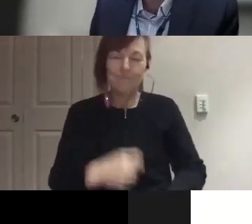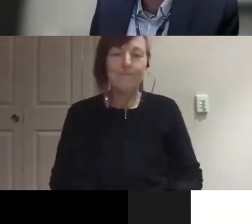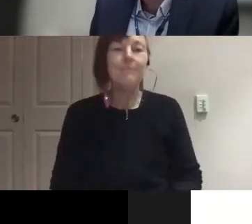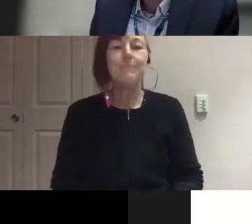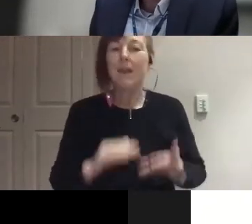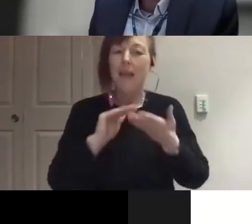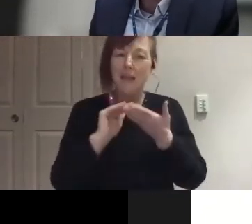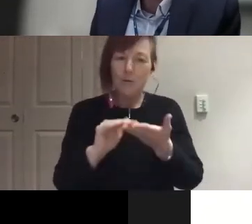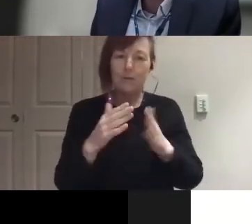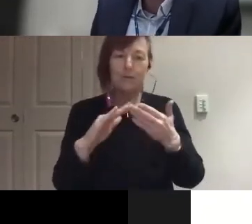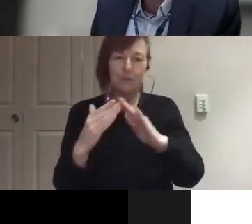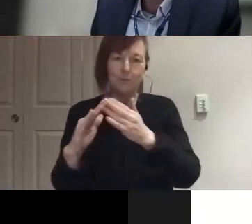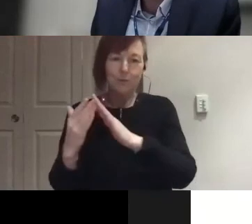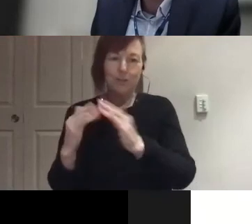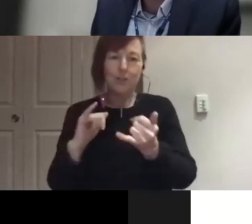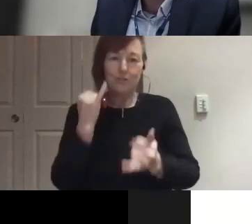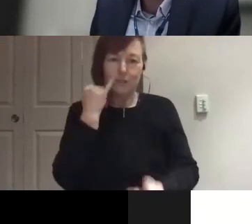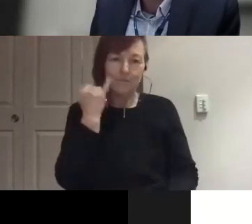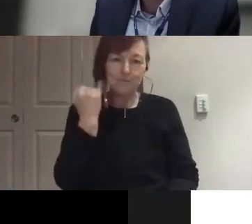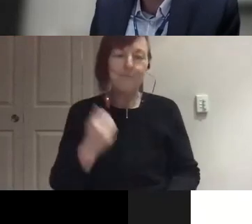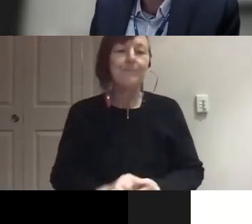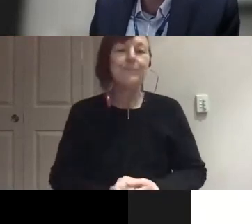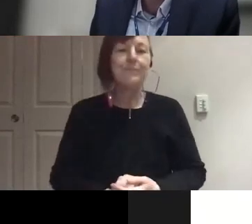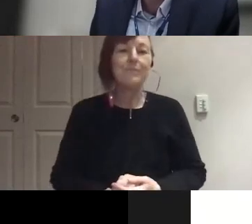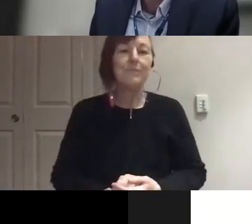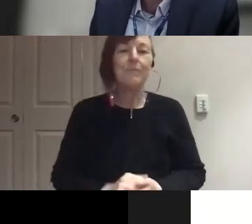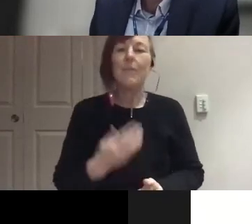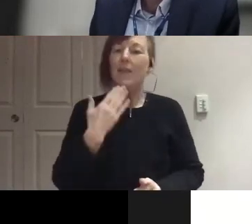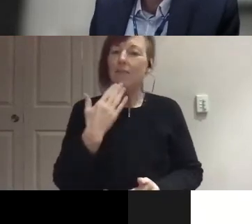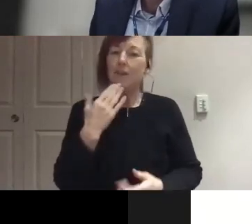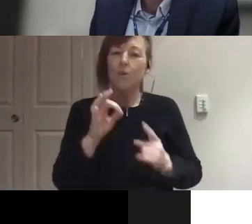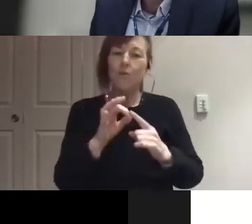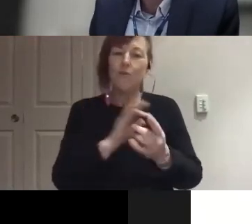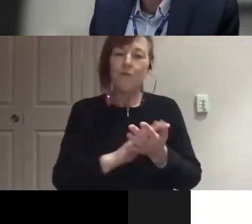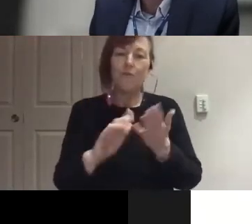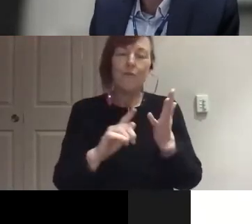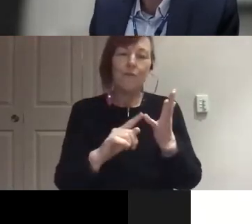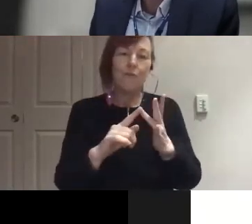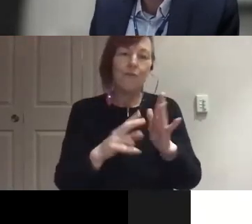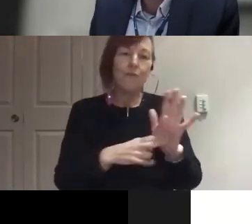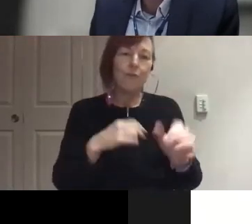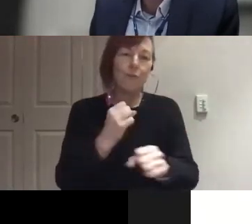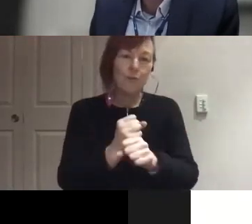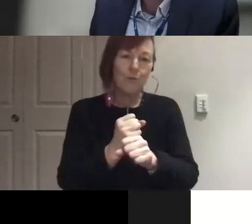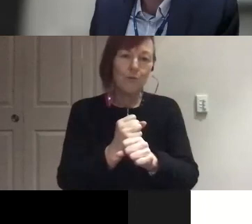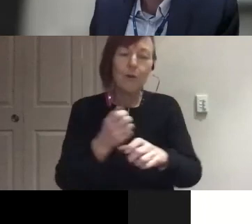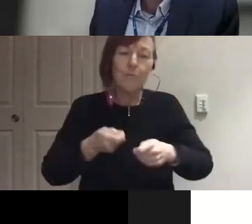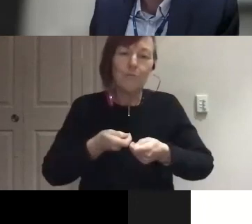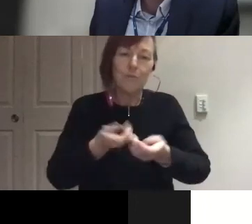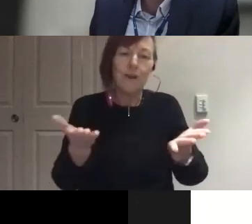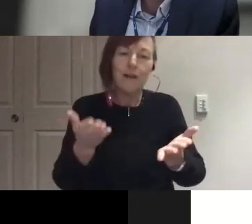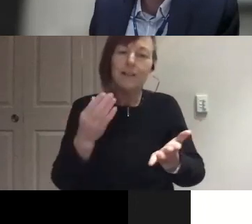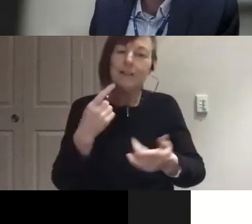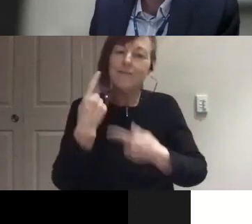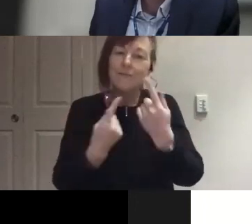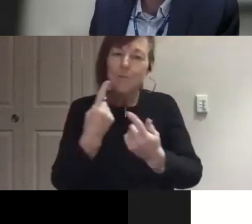different way. I'd also like to thank Fung Pham as well. So Fung did provide some information earlier, but